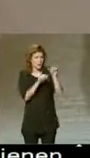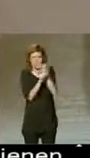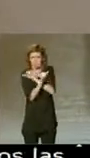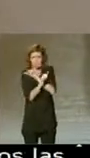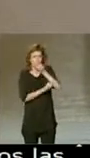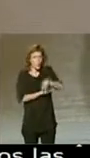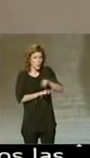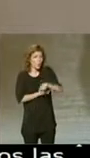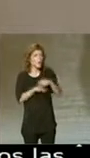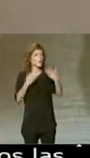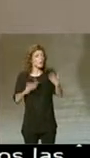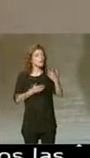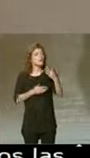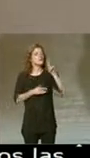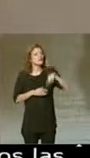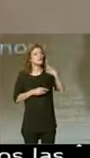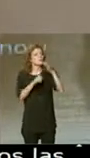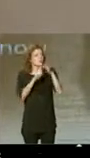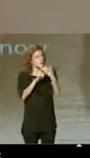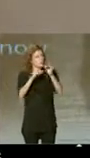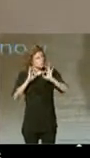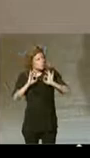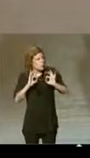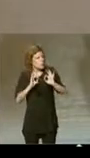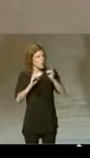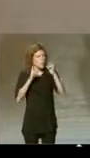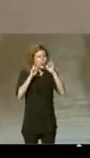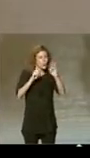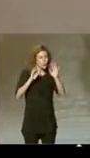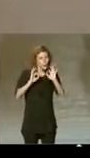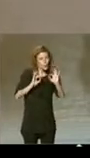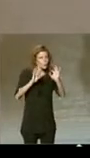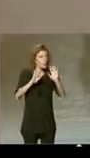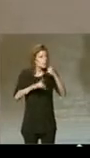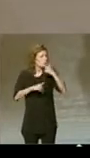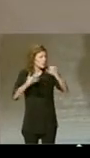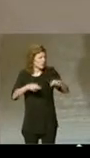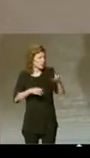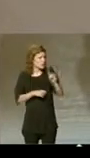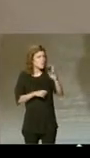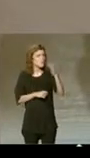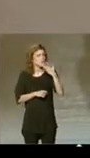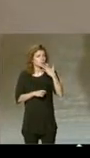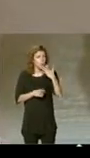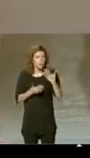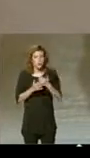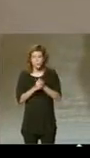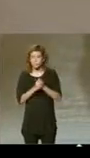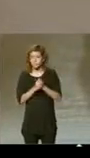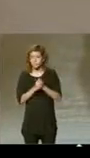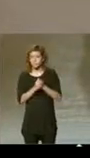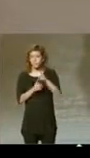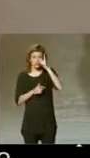we have a quite accessible mobile technology. So this is a specific example in a specific environment, but it's not a